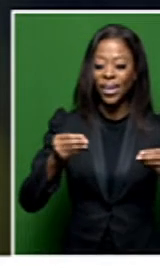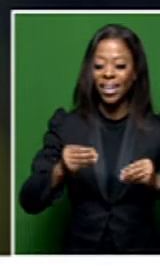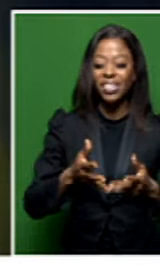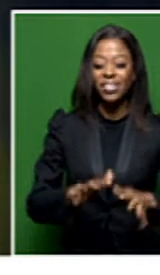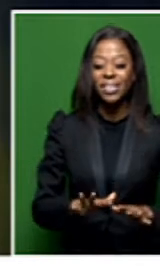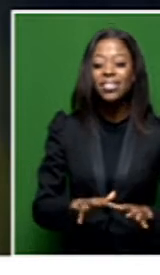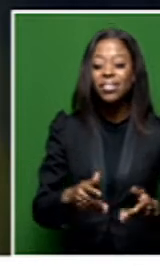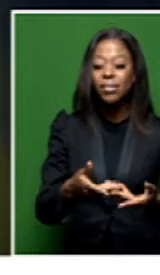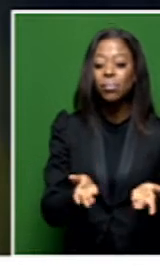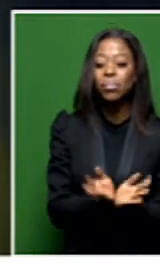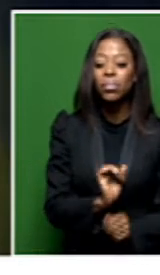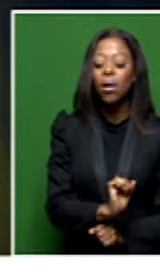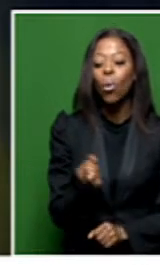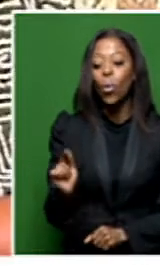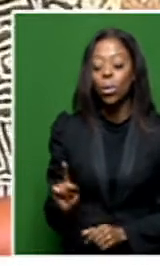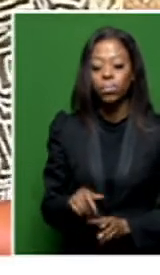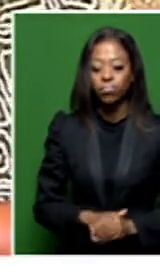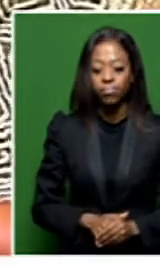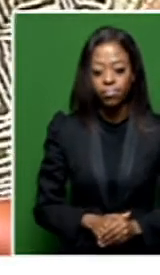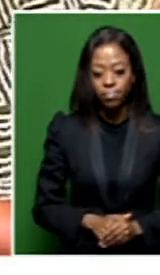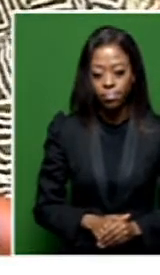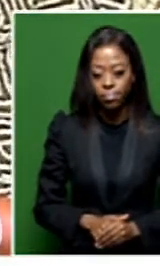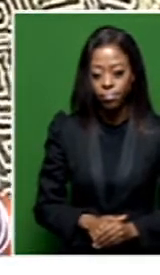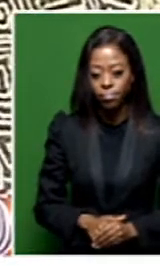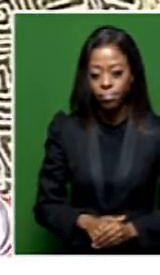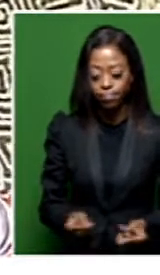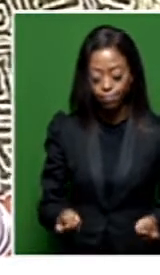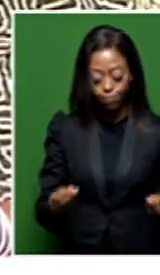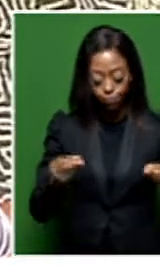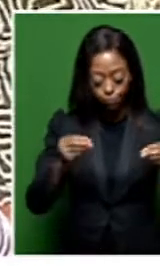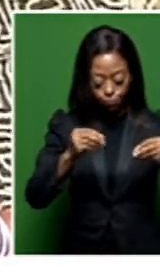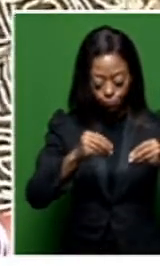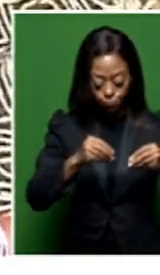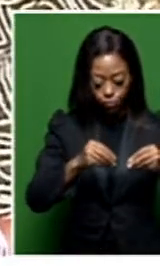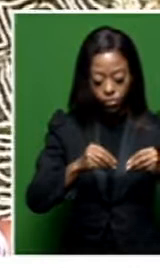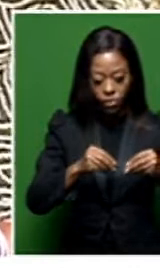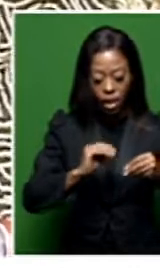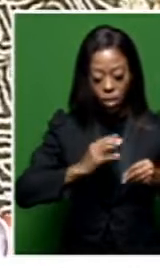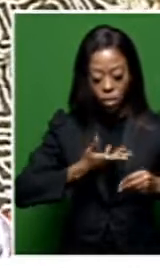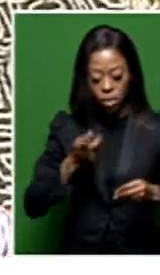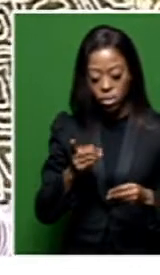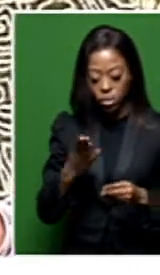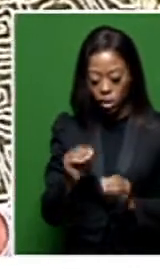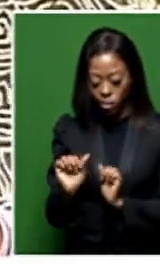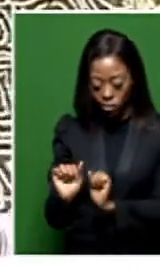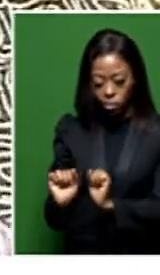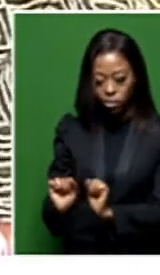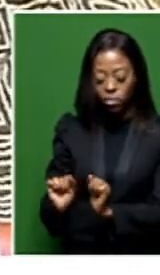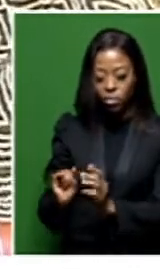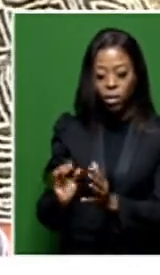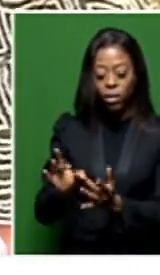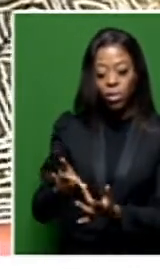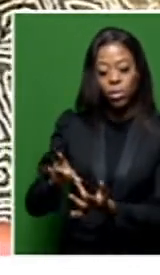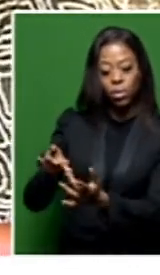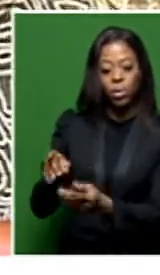your dishes. So for me, ingredients, I love ingredients to tell their own story, and that's what I try to do with the book.